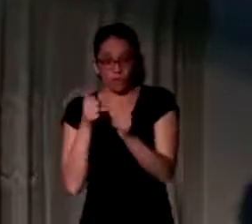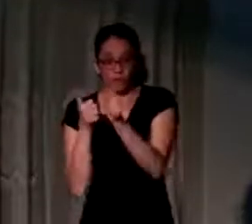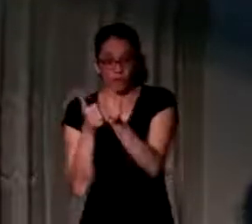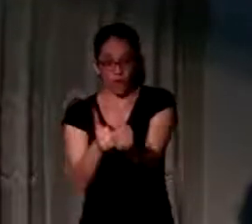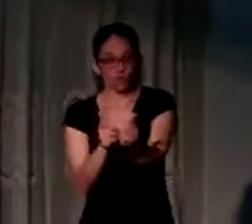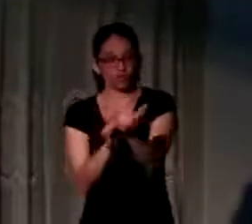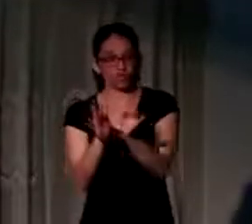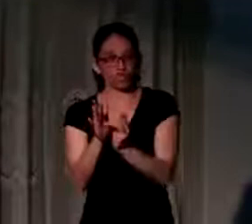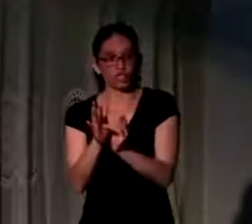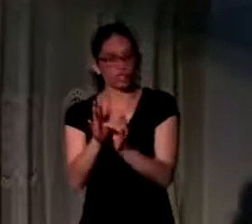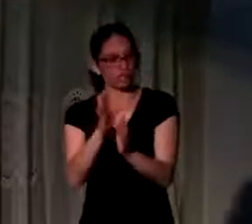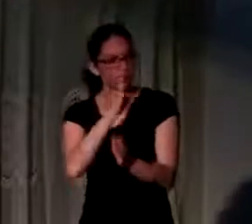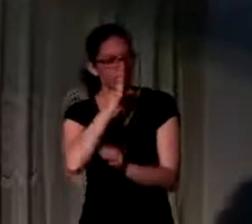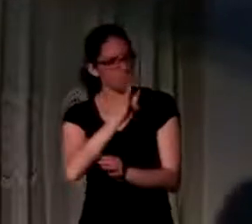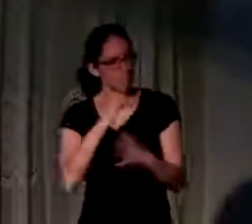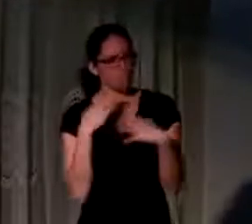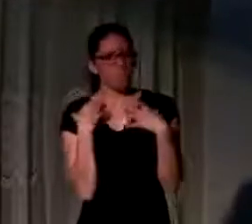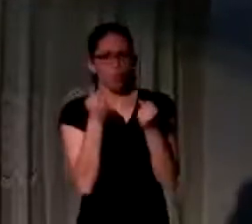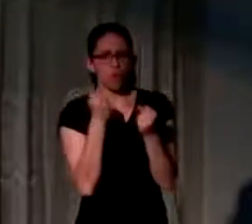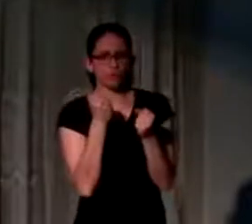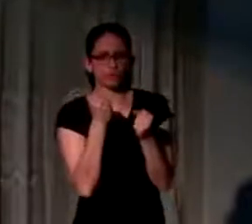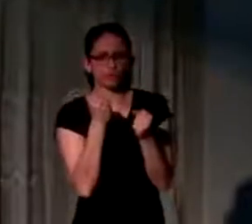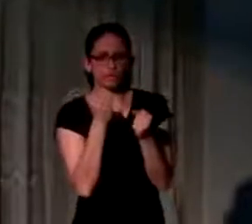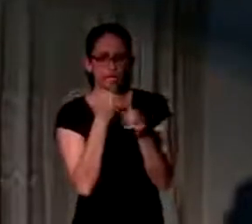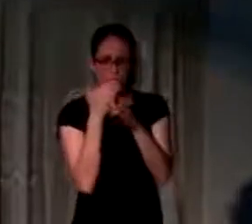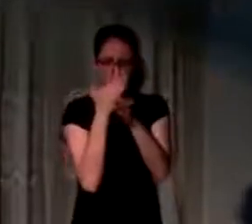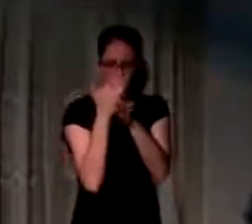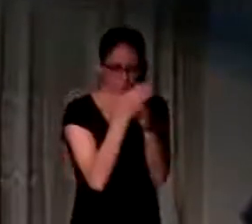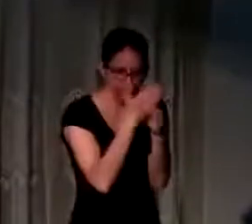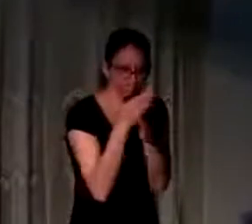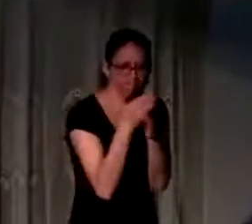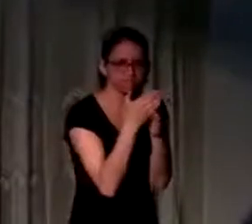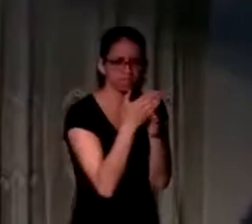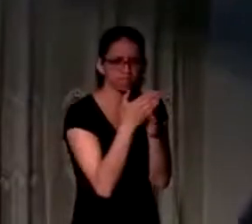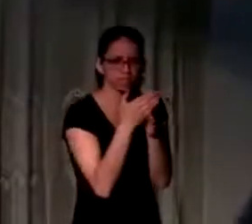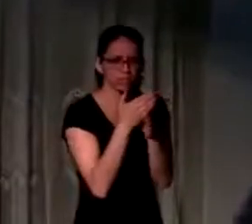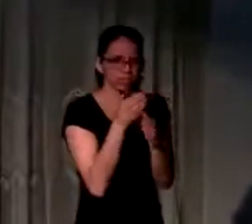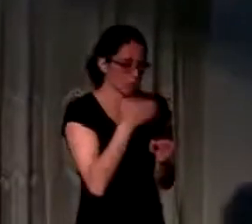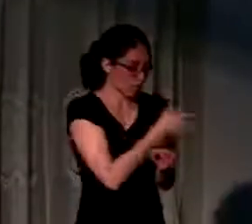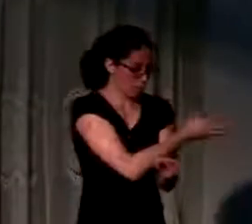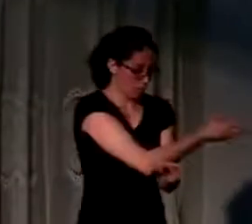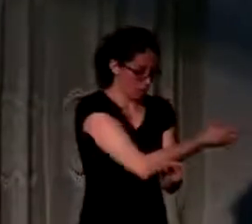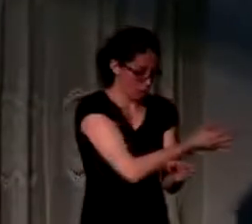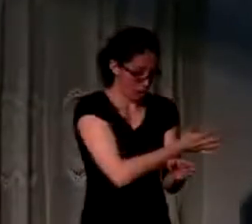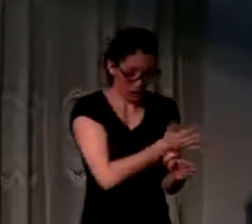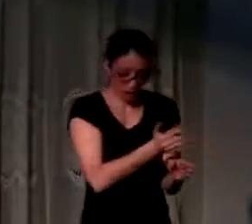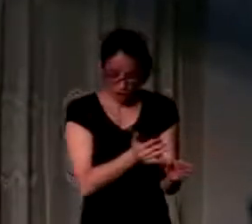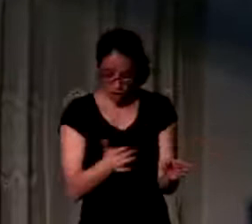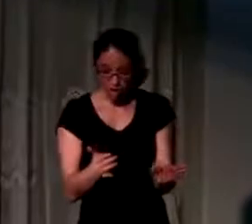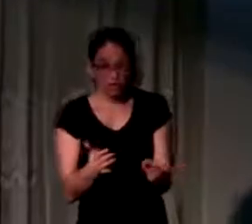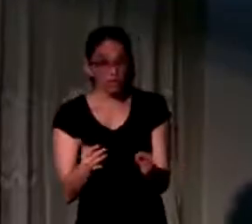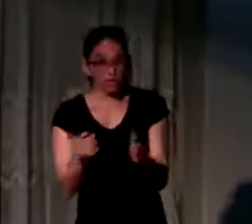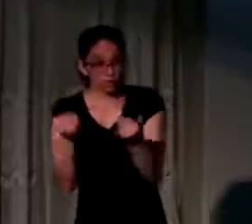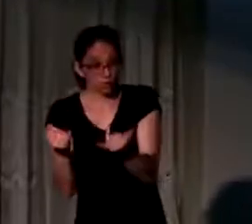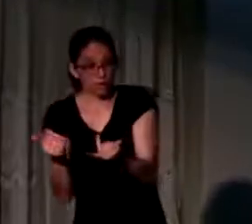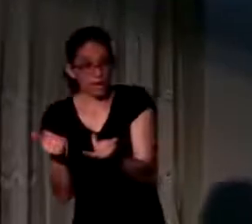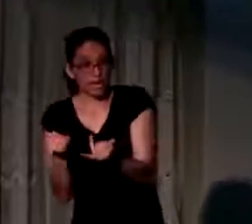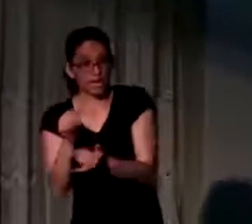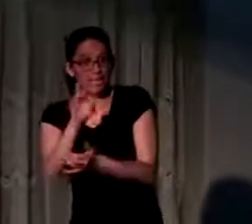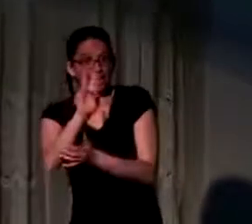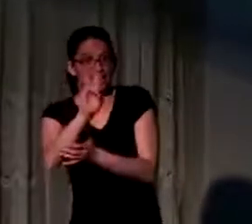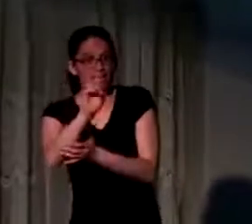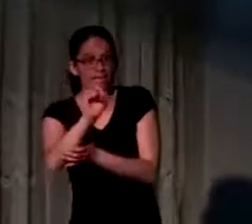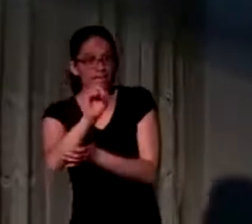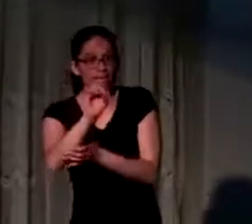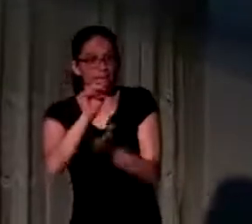to death. Even though between that day, that Easter, and this Easter, more than 70 million followers of Jesus have